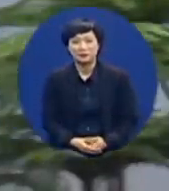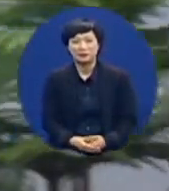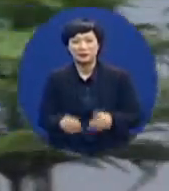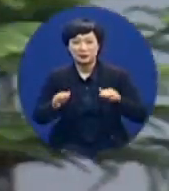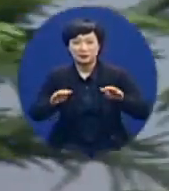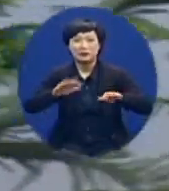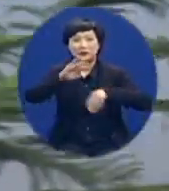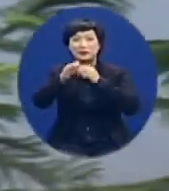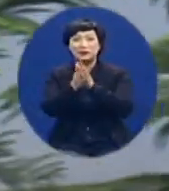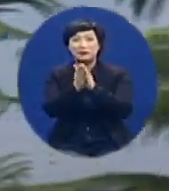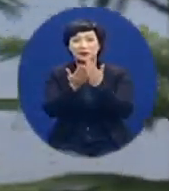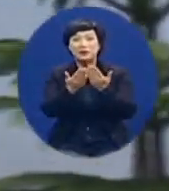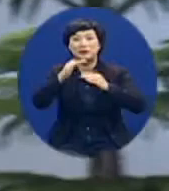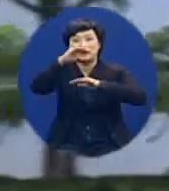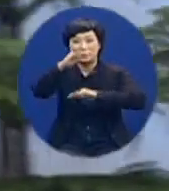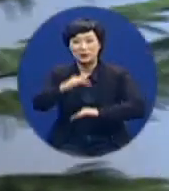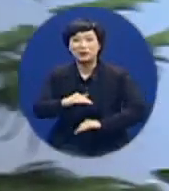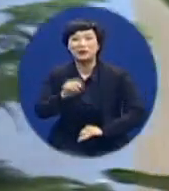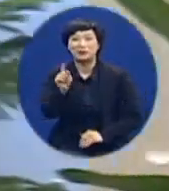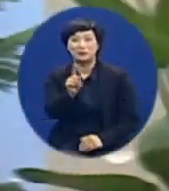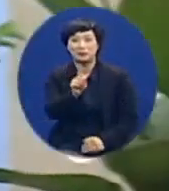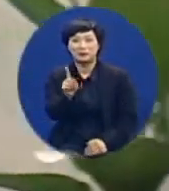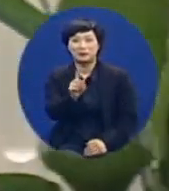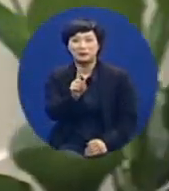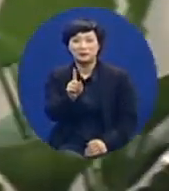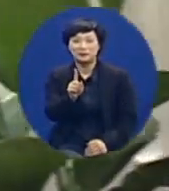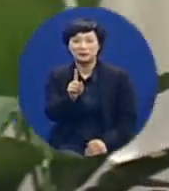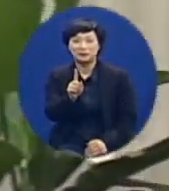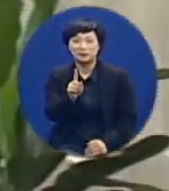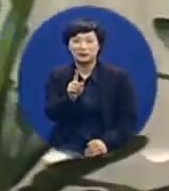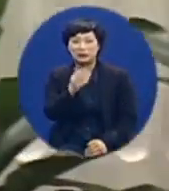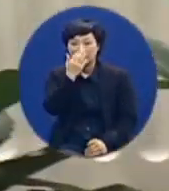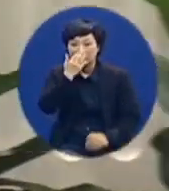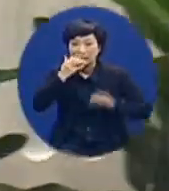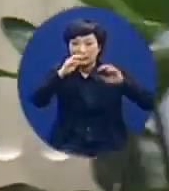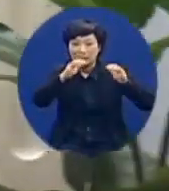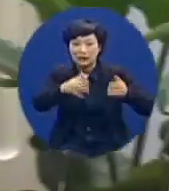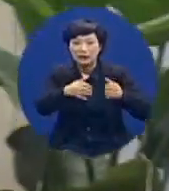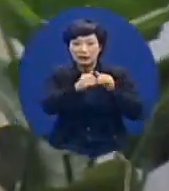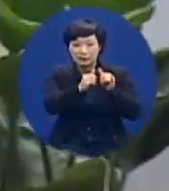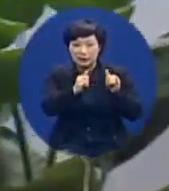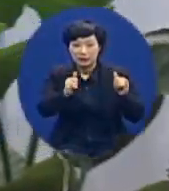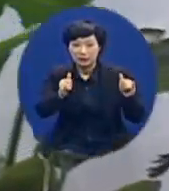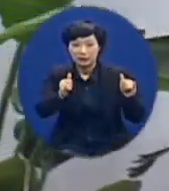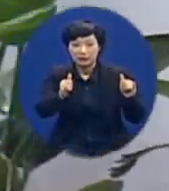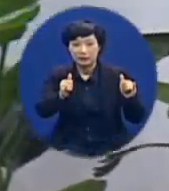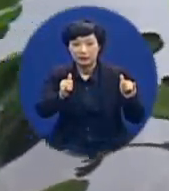The Israelites were a colony of the superpower,